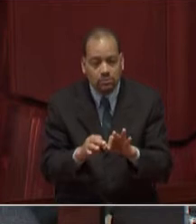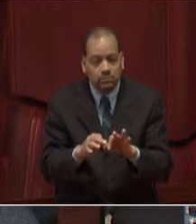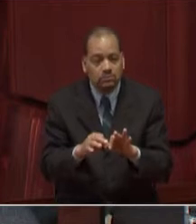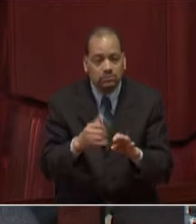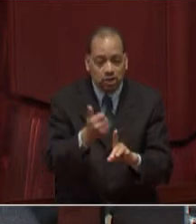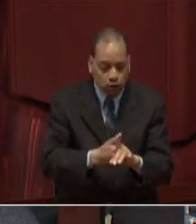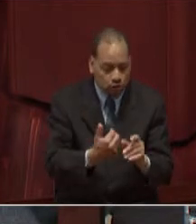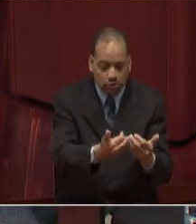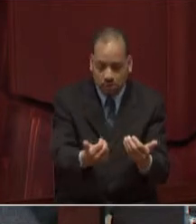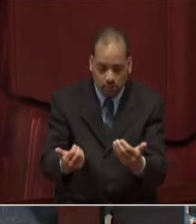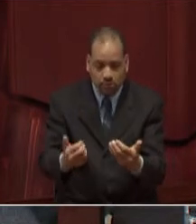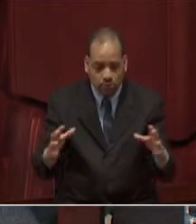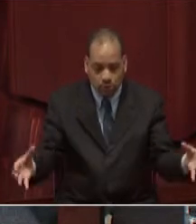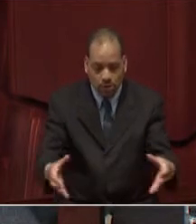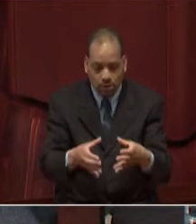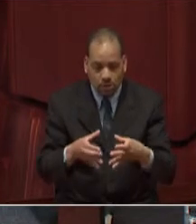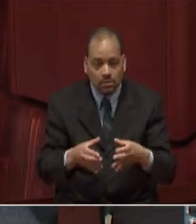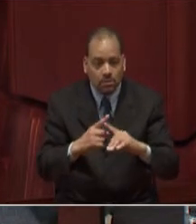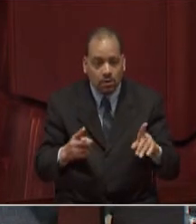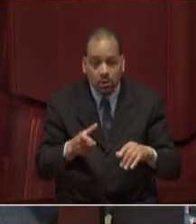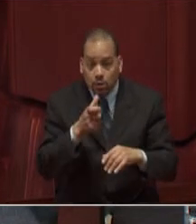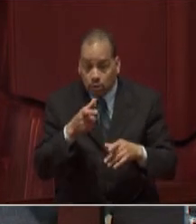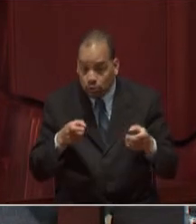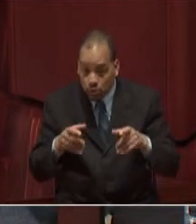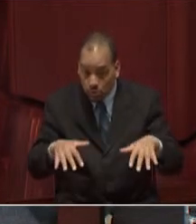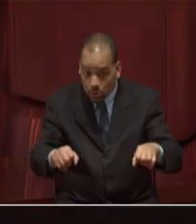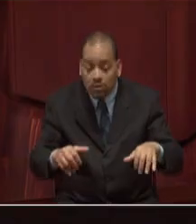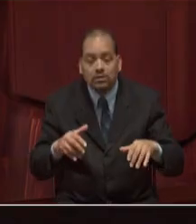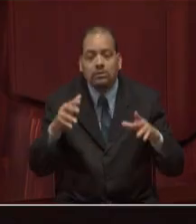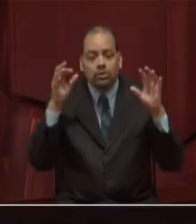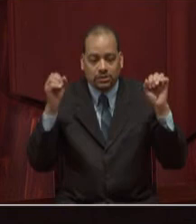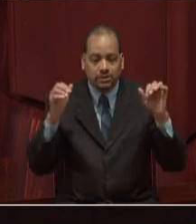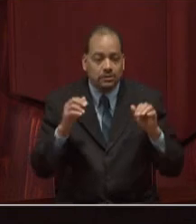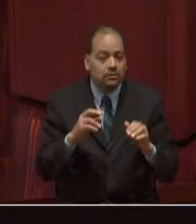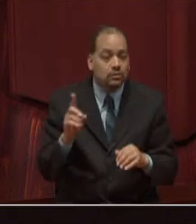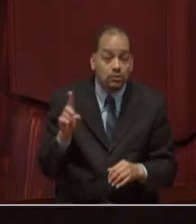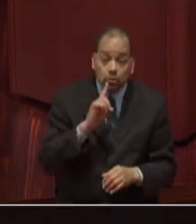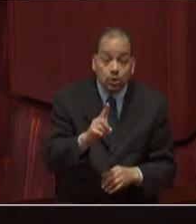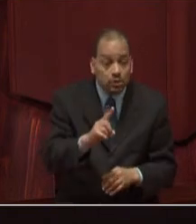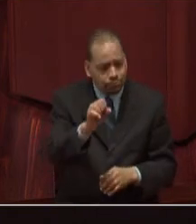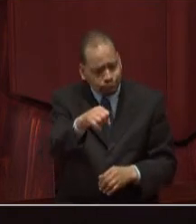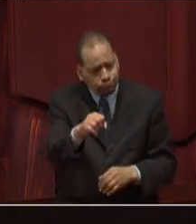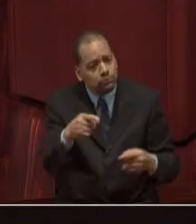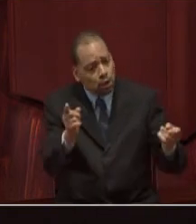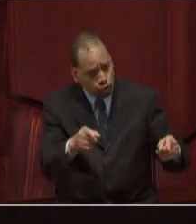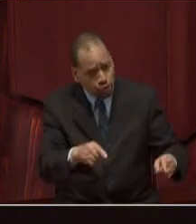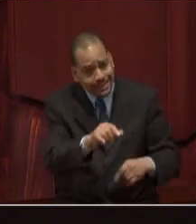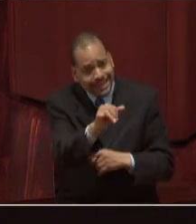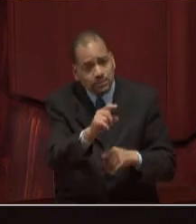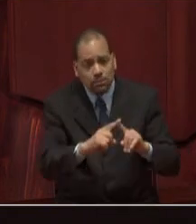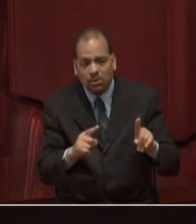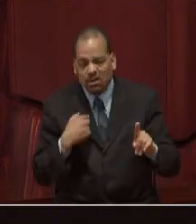fashion, but controlled by the president. I think it's only fair to point out, there's no question that's all true, and the whole theme of this conversation is